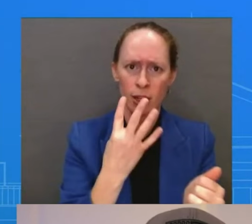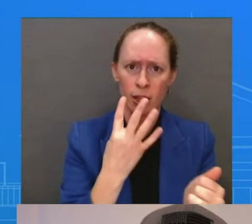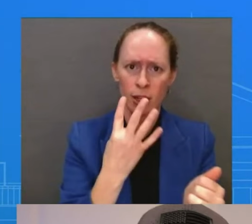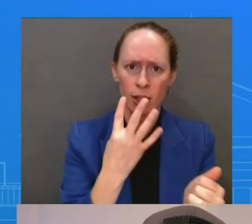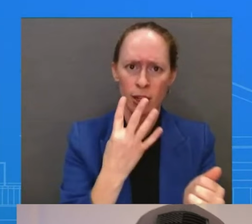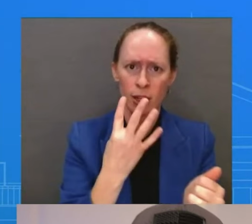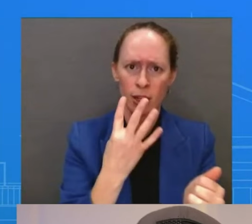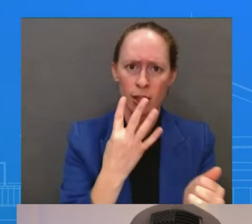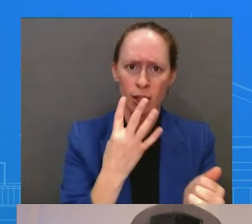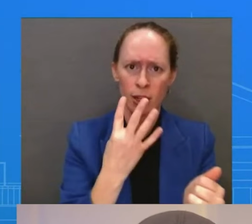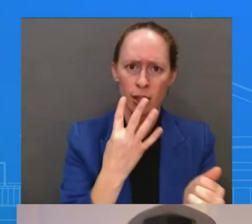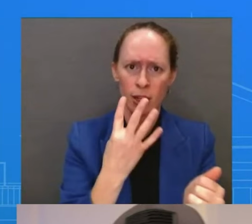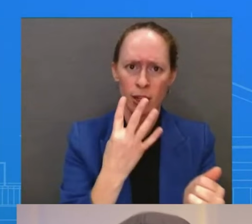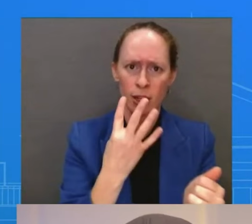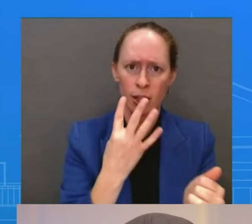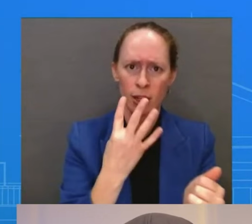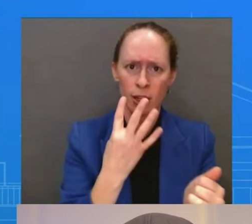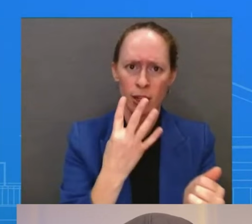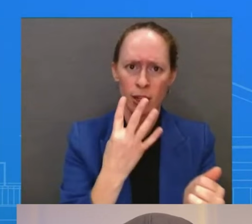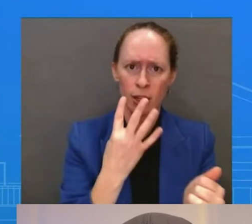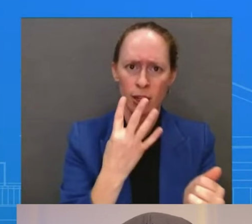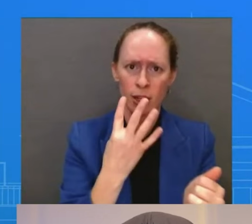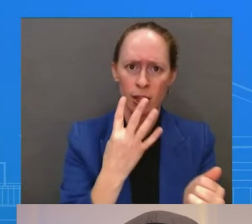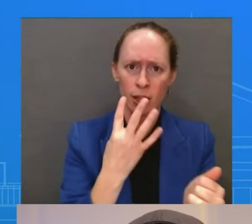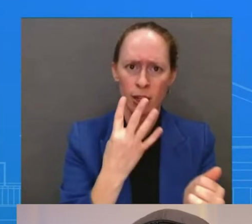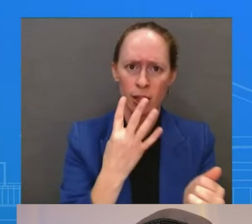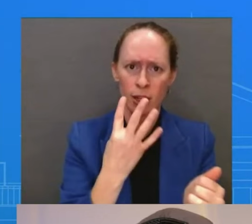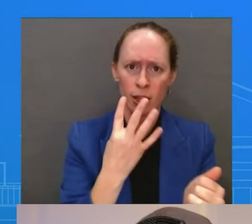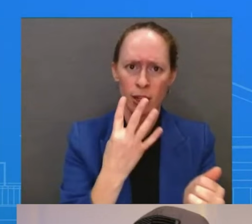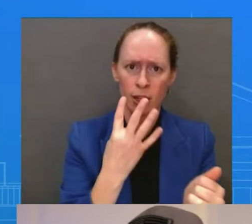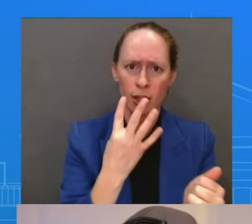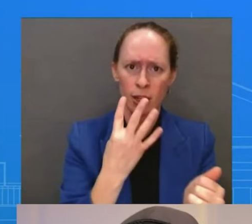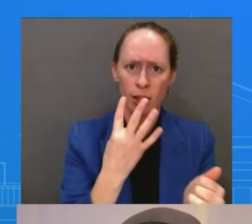up the southern border and vet the people coming in.